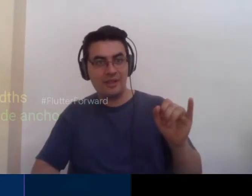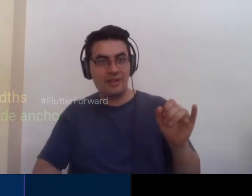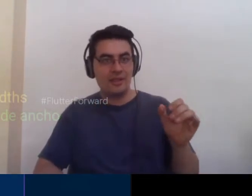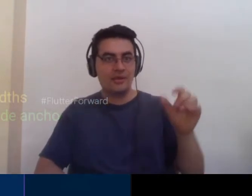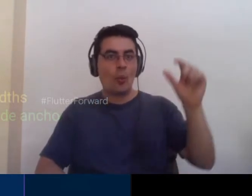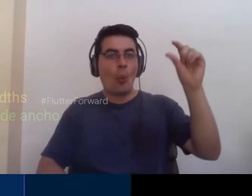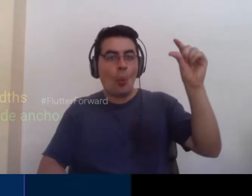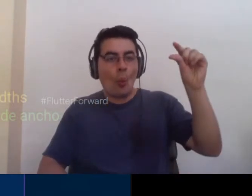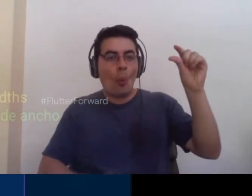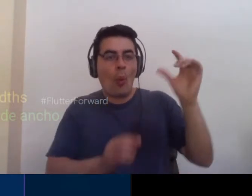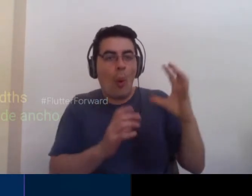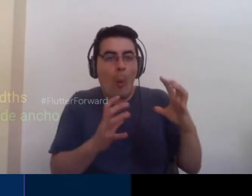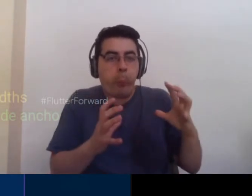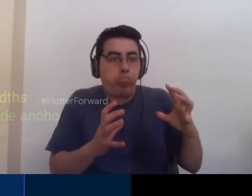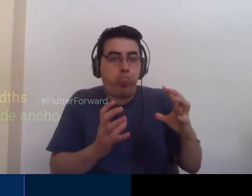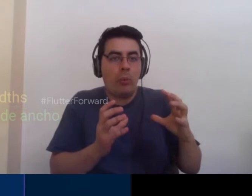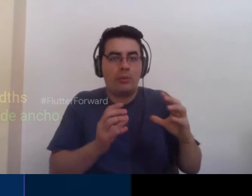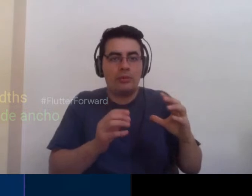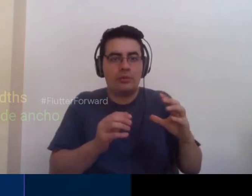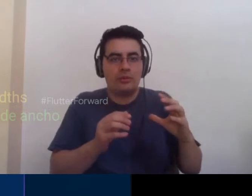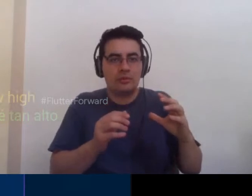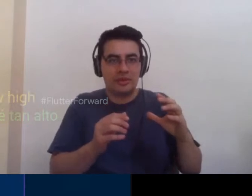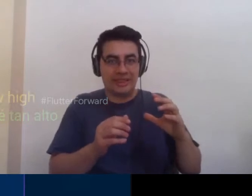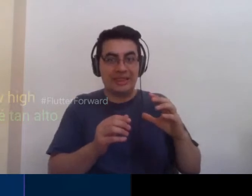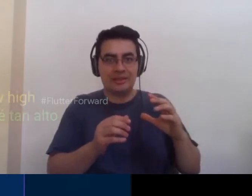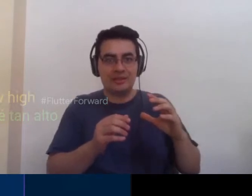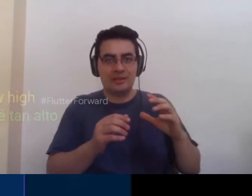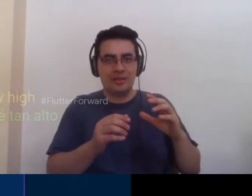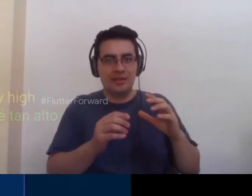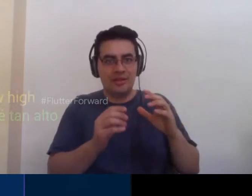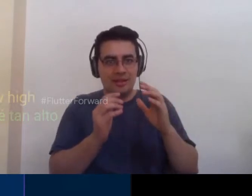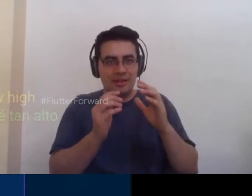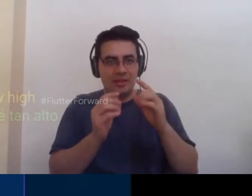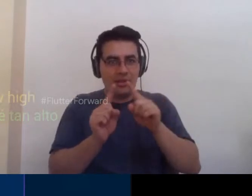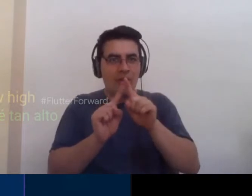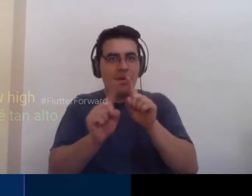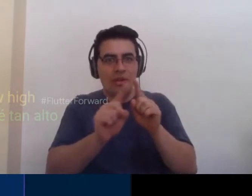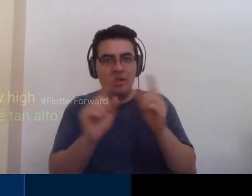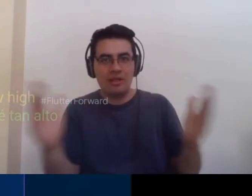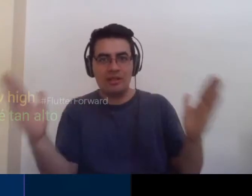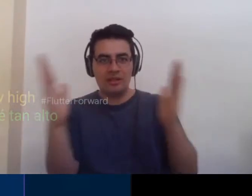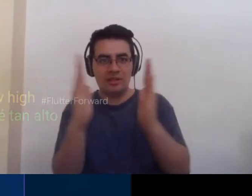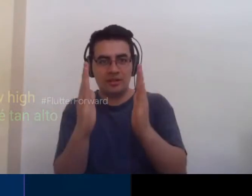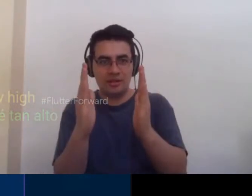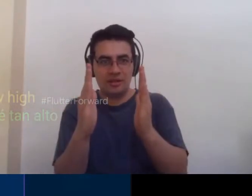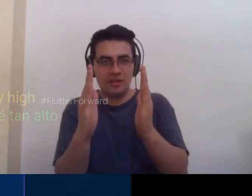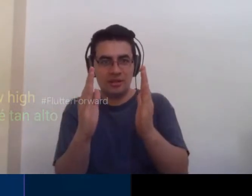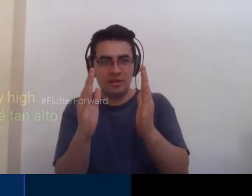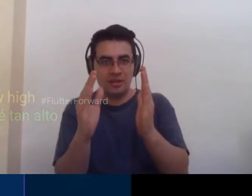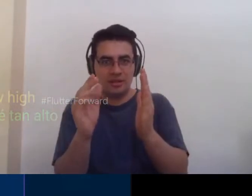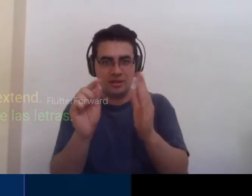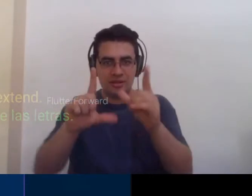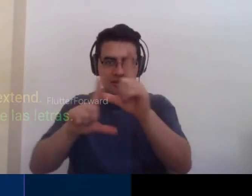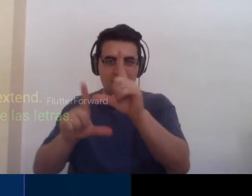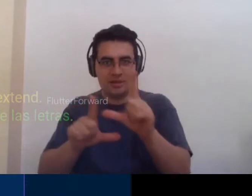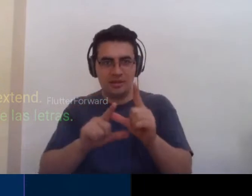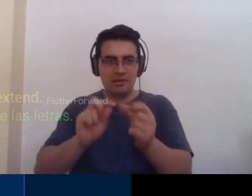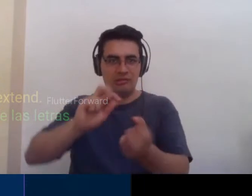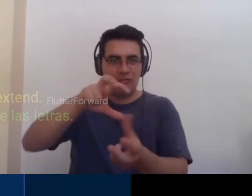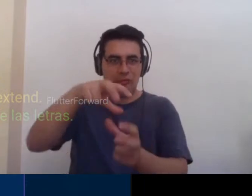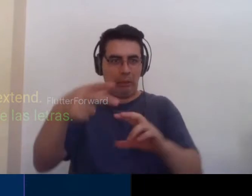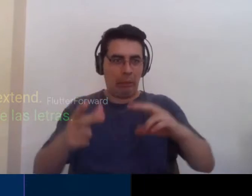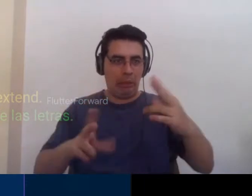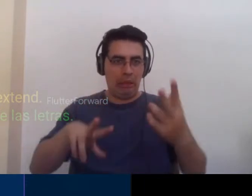variable font changing widths. And even things like ascenders and descenders, how high and how low the